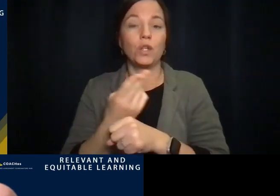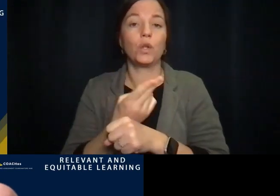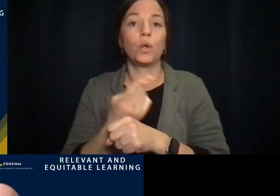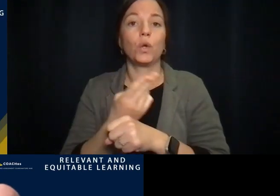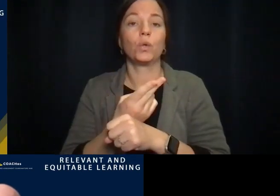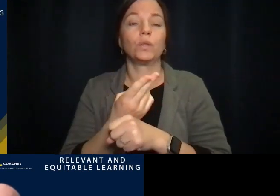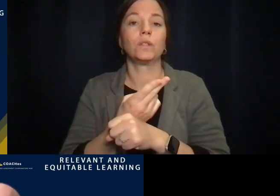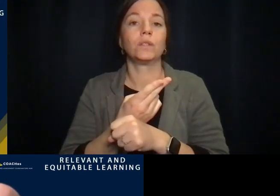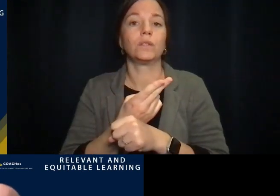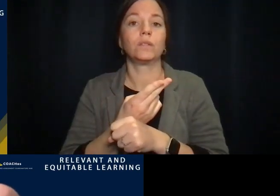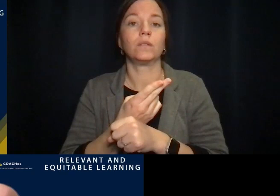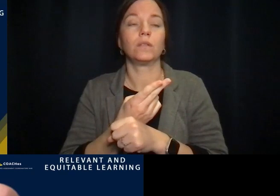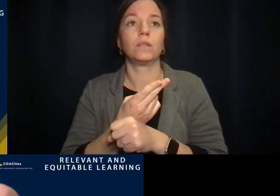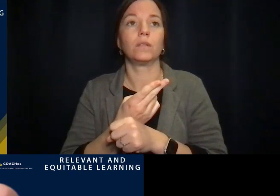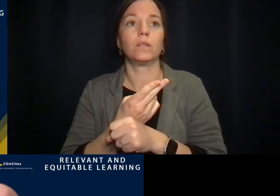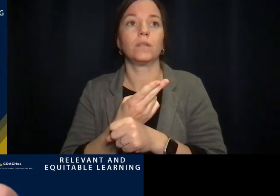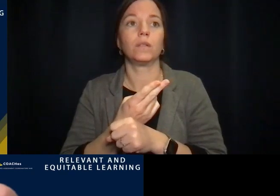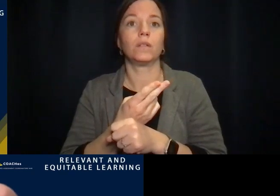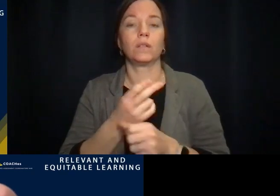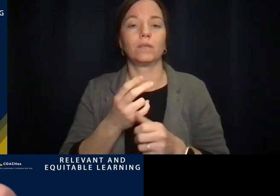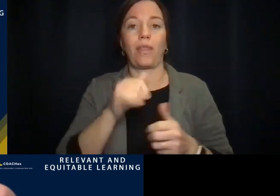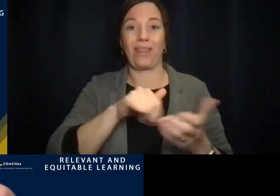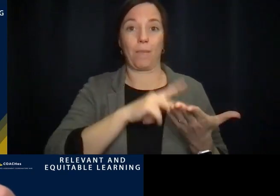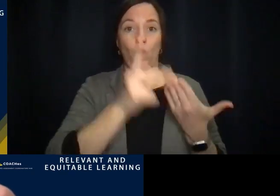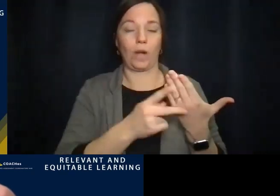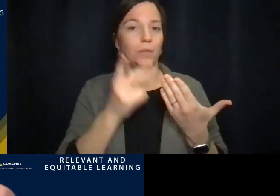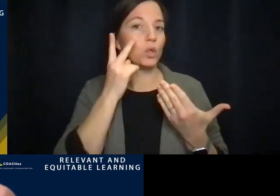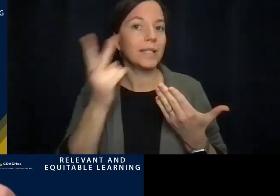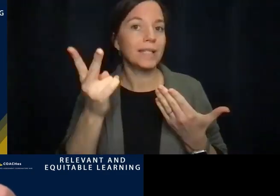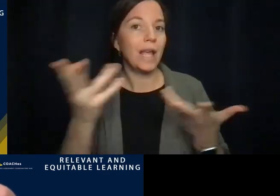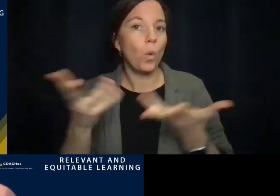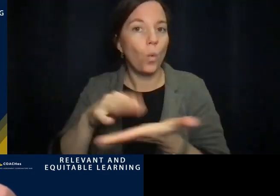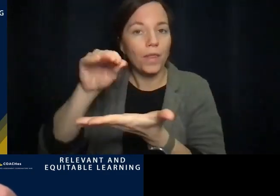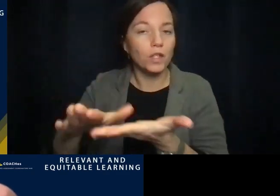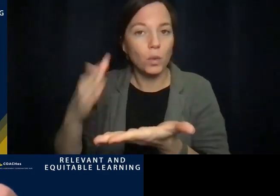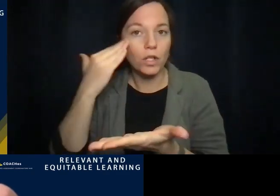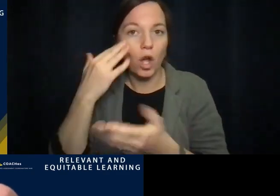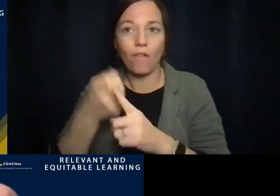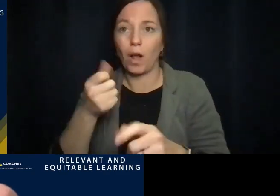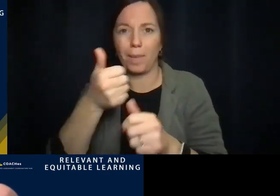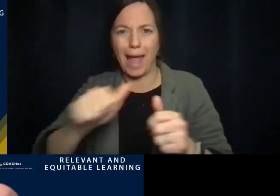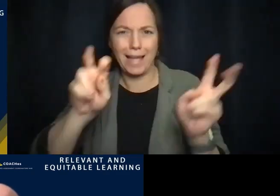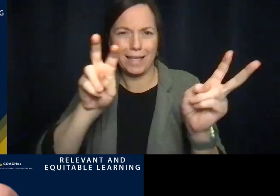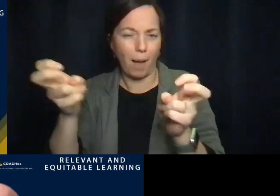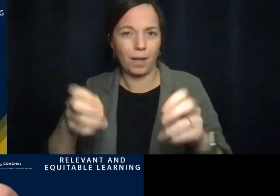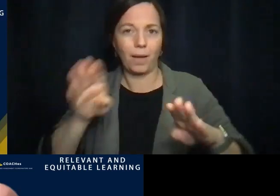to assess what it is that students know on any topics. From biology to English, obviously.